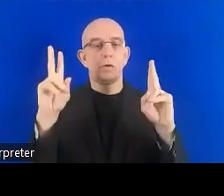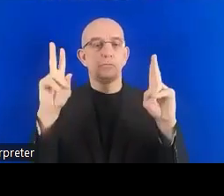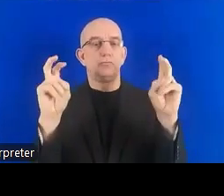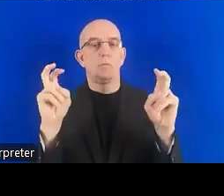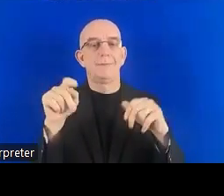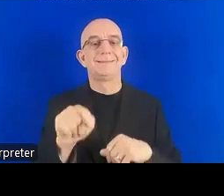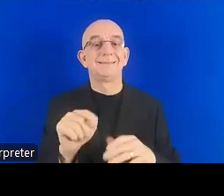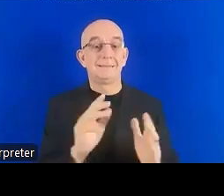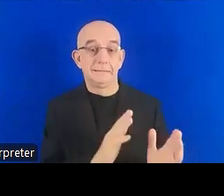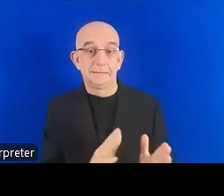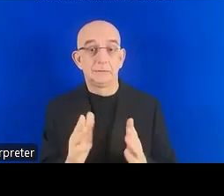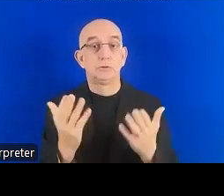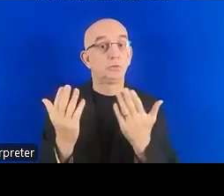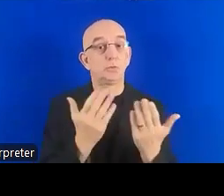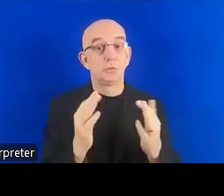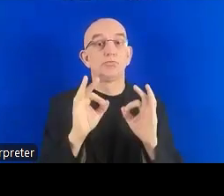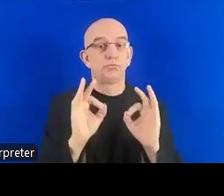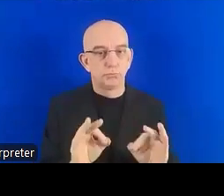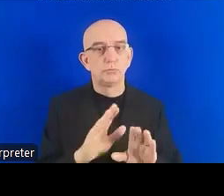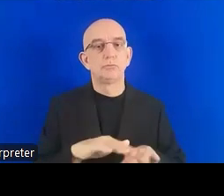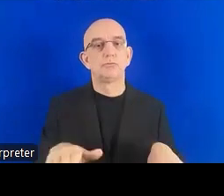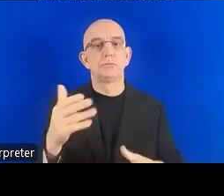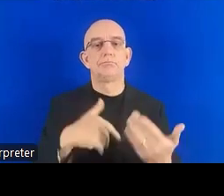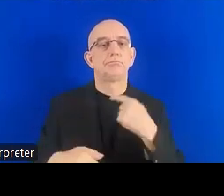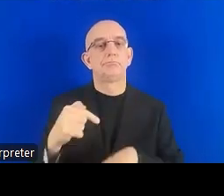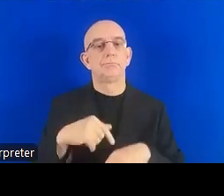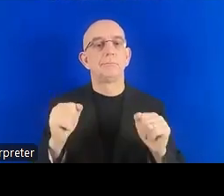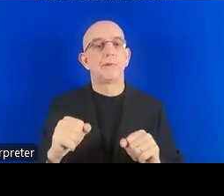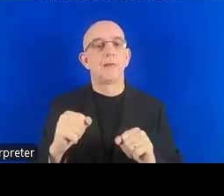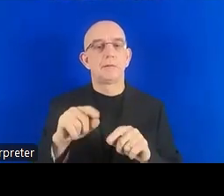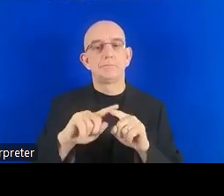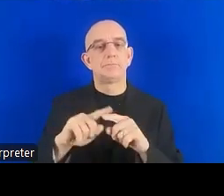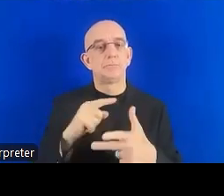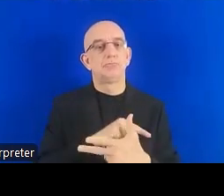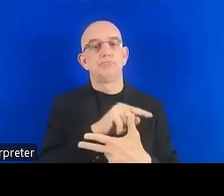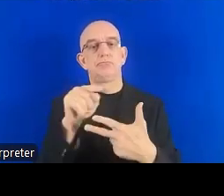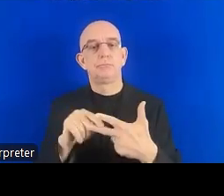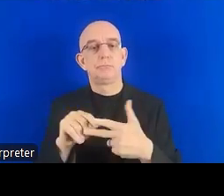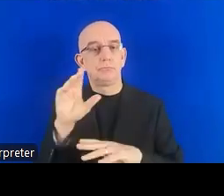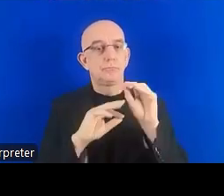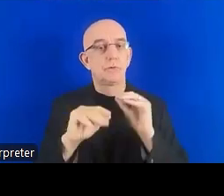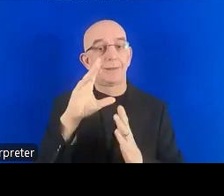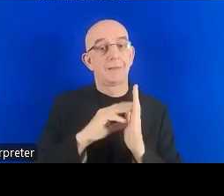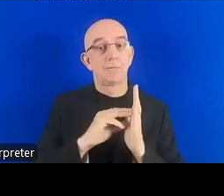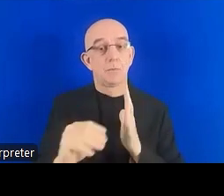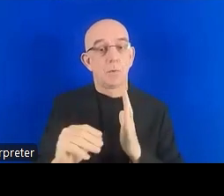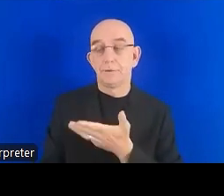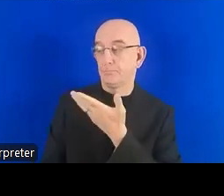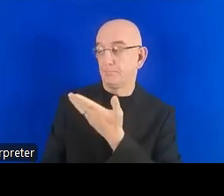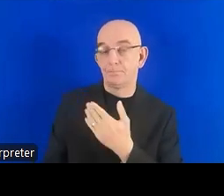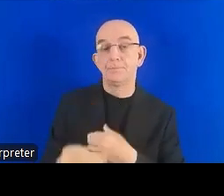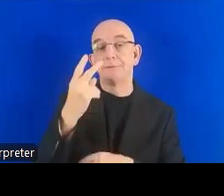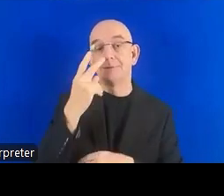going to see there was 7 key learning points in the report. But today we're going to ask our speakers to